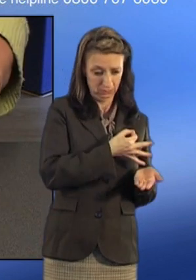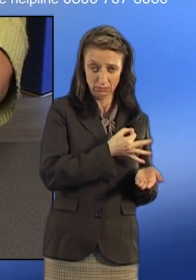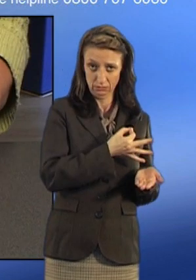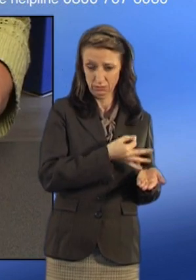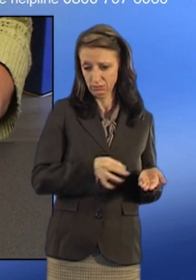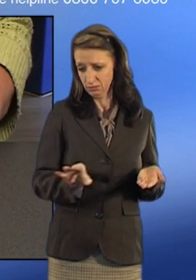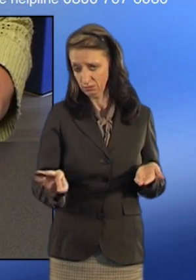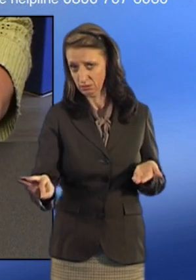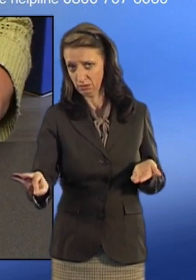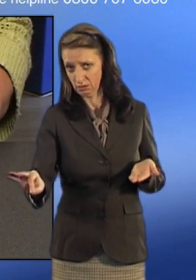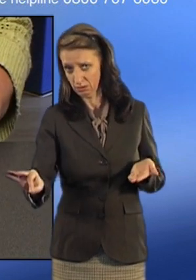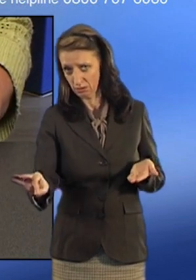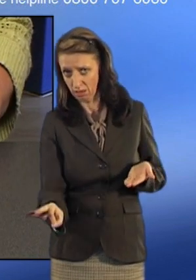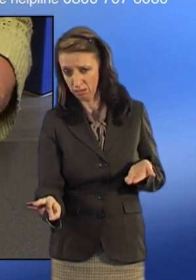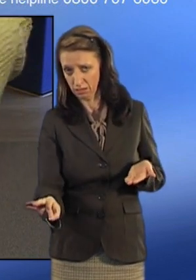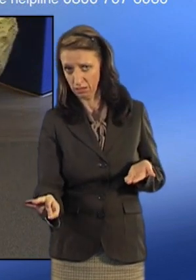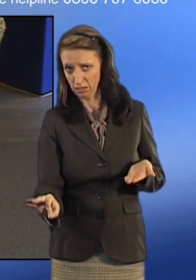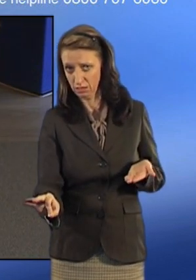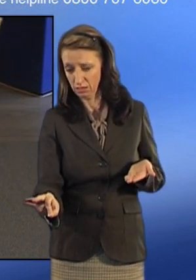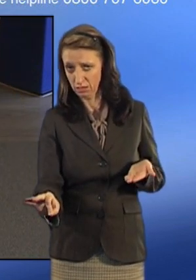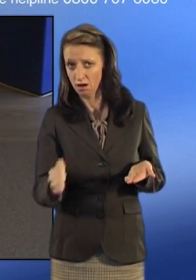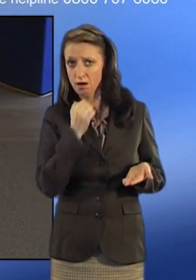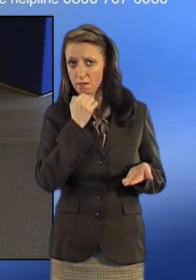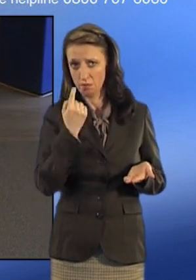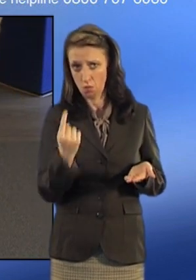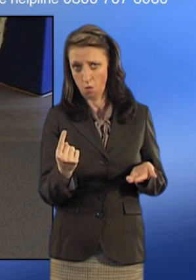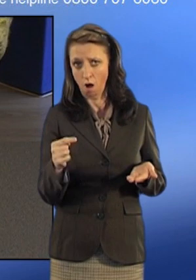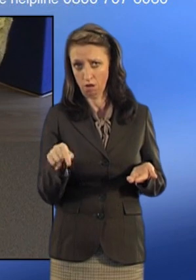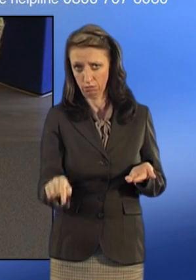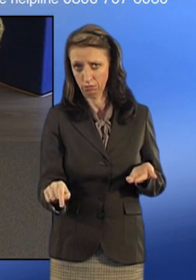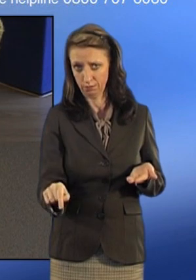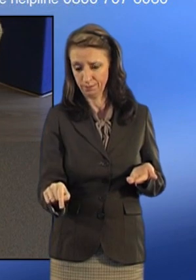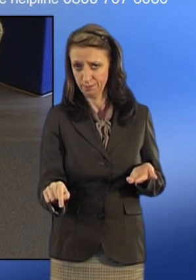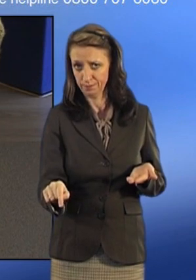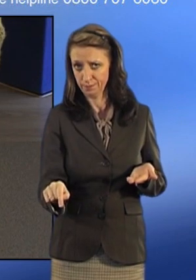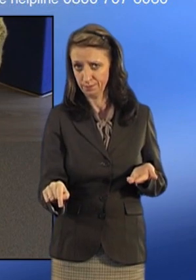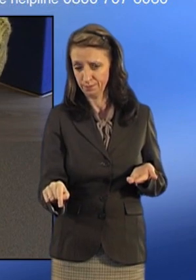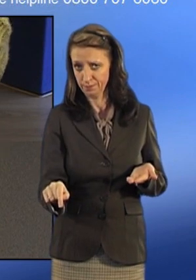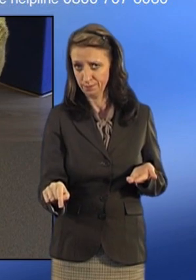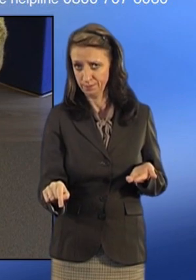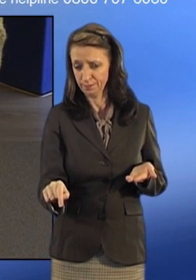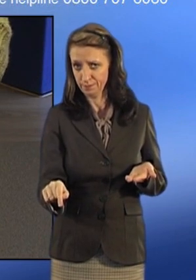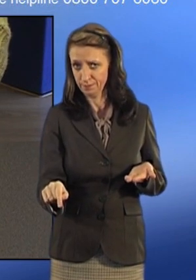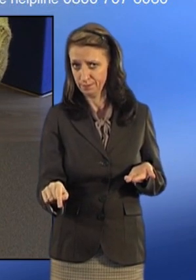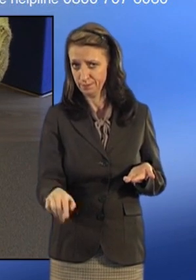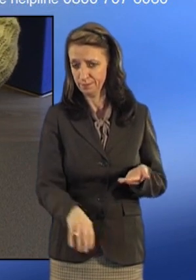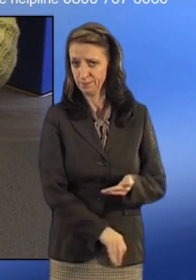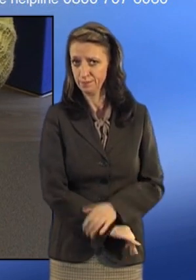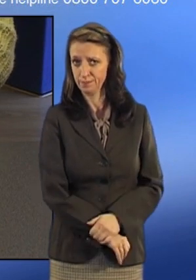sample and smear it onto the test area marked 1 under the first tab.